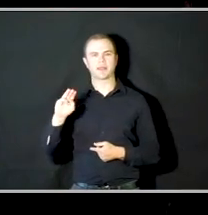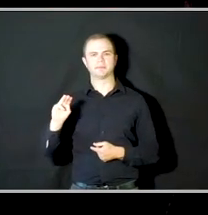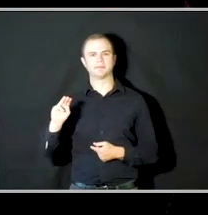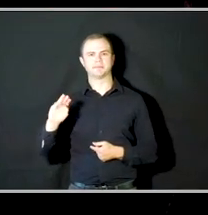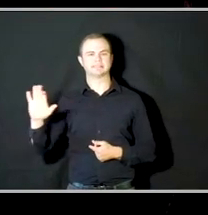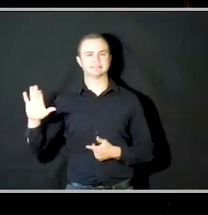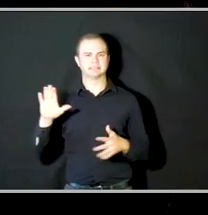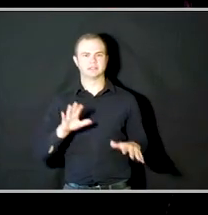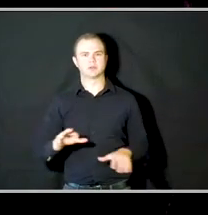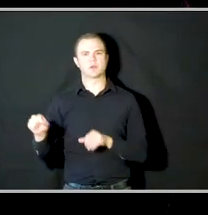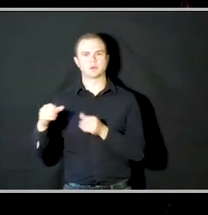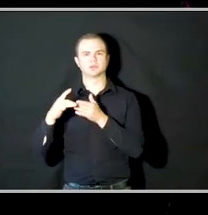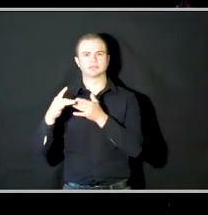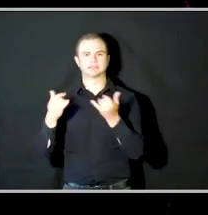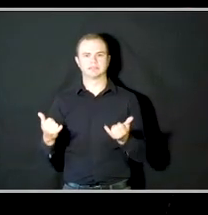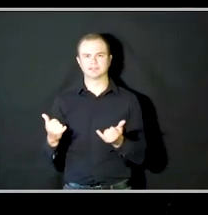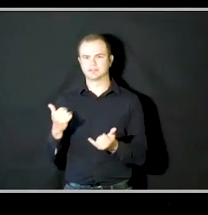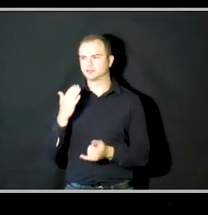Will.